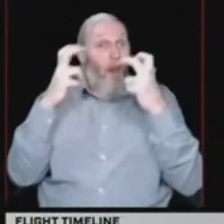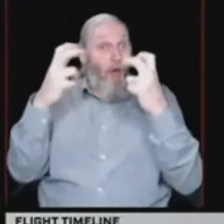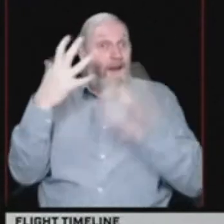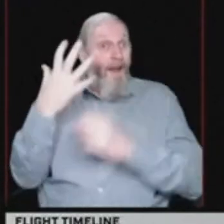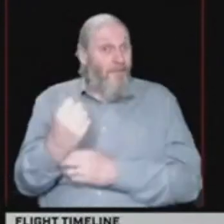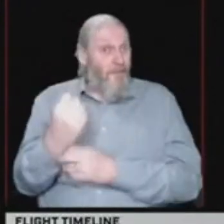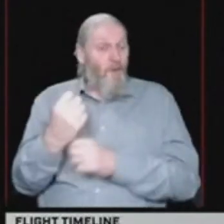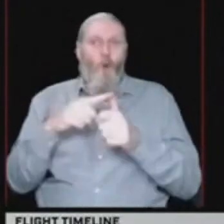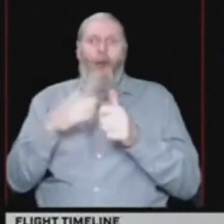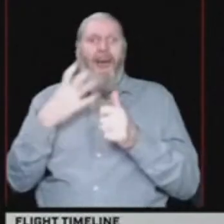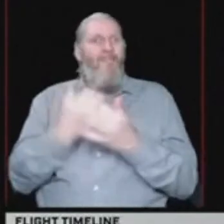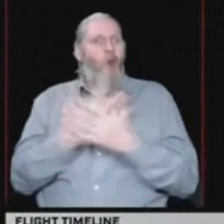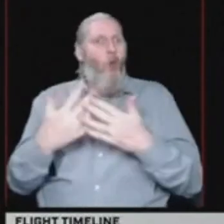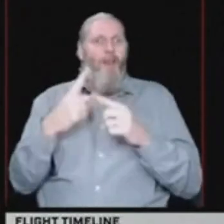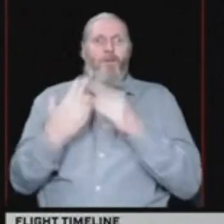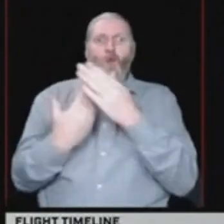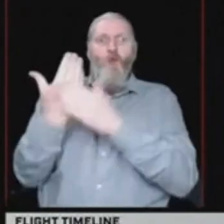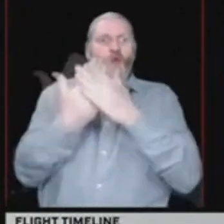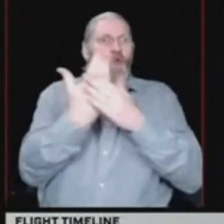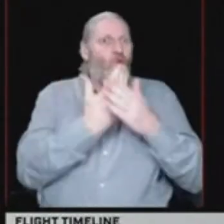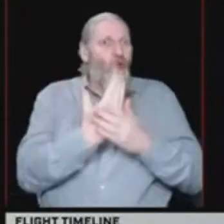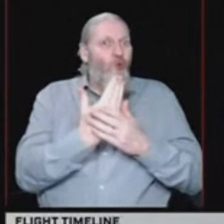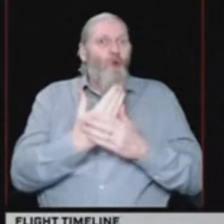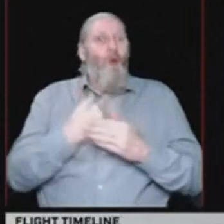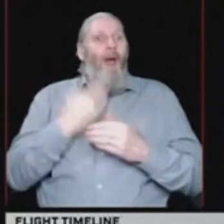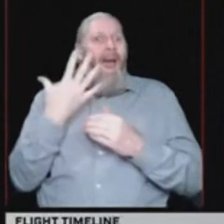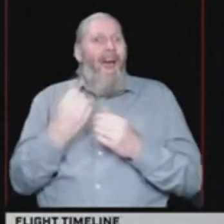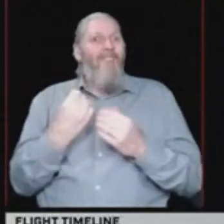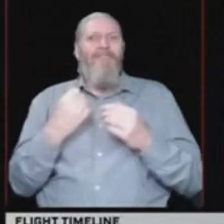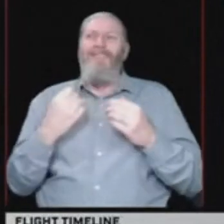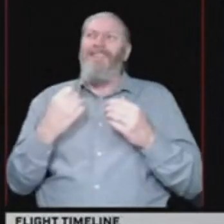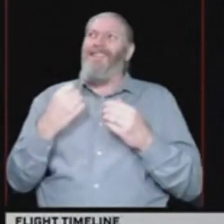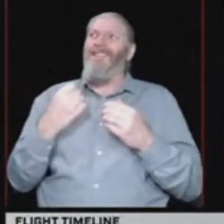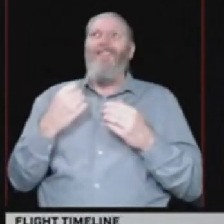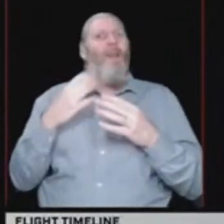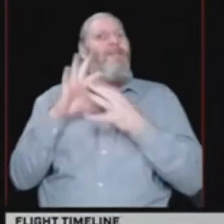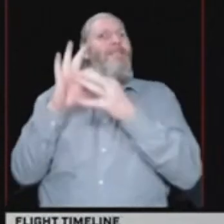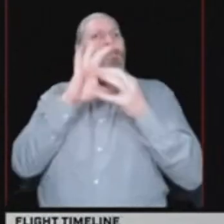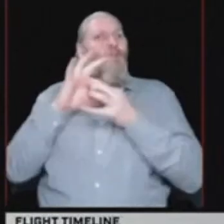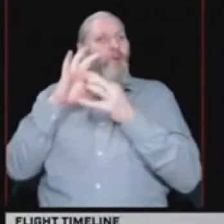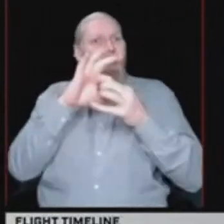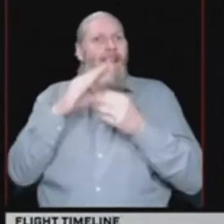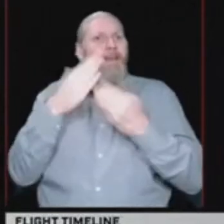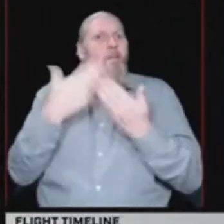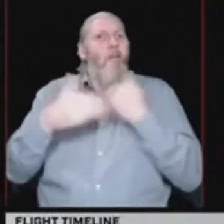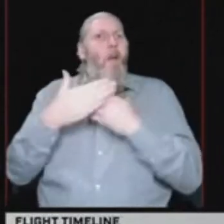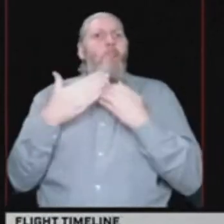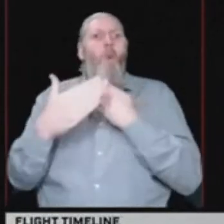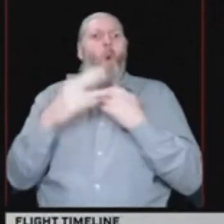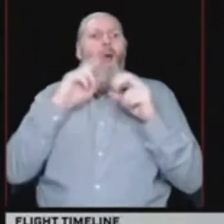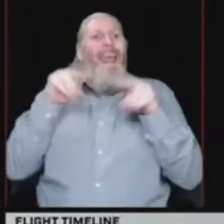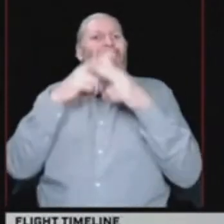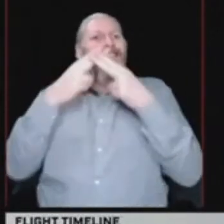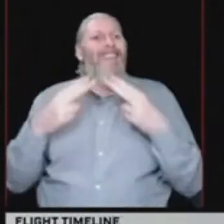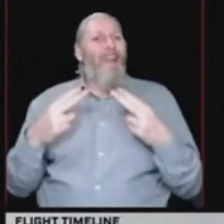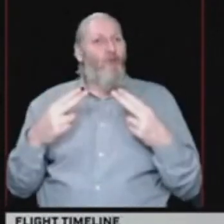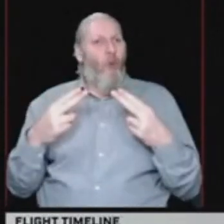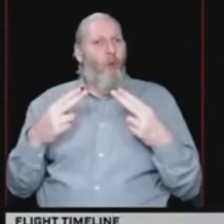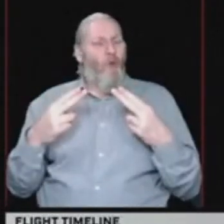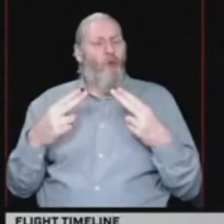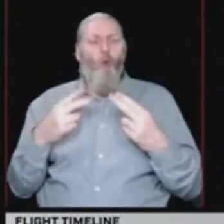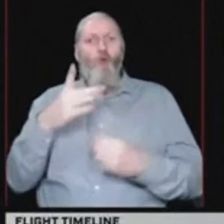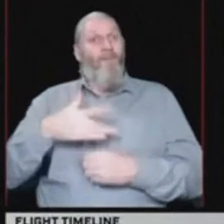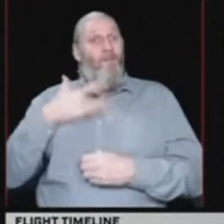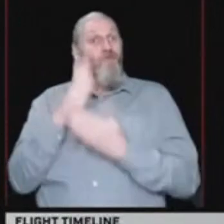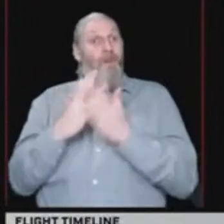international flavor in space. How important is it, one, for the UK to have its own launch and end-to-end